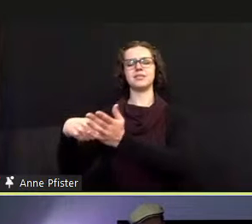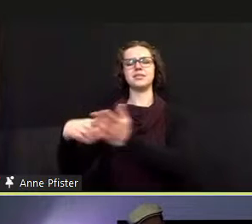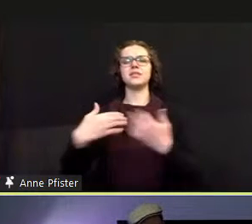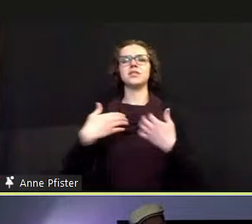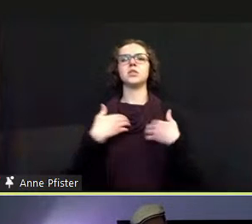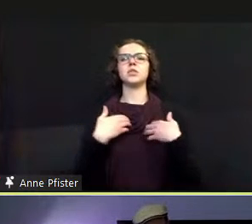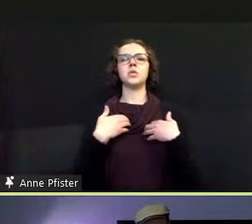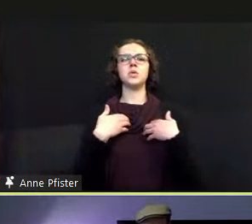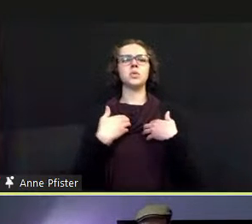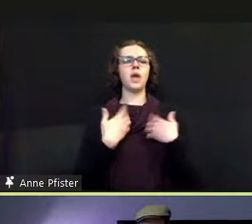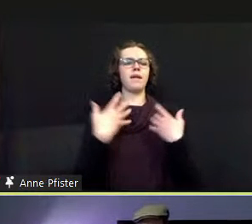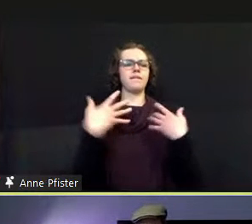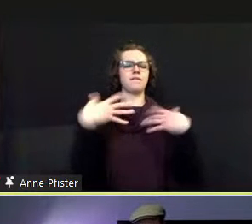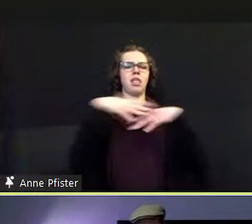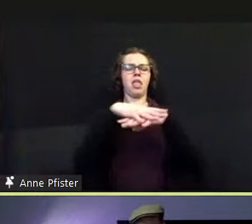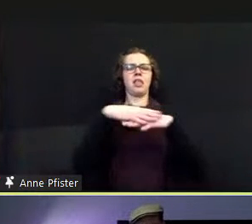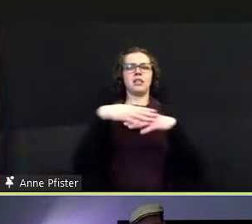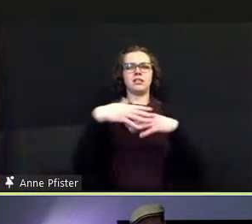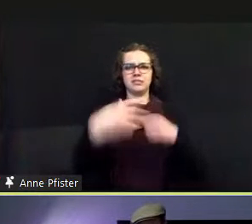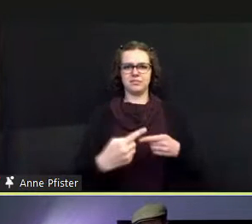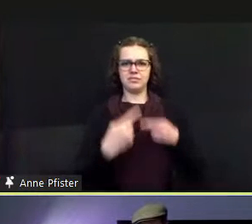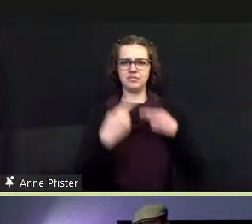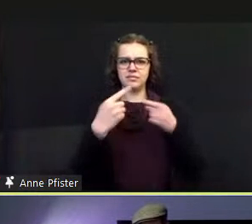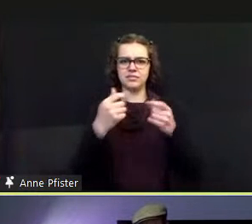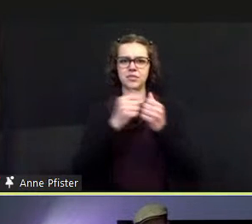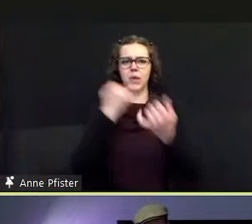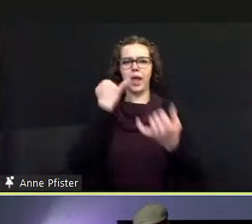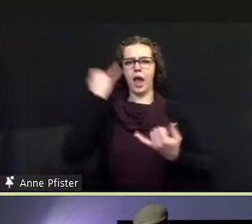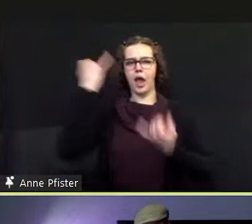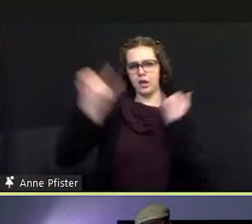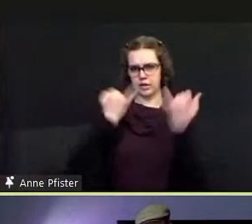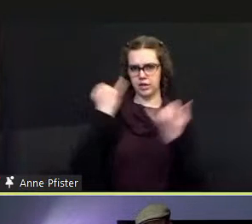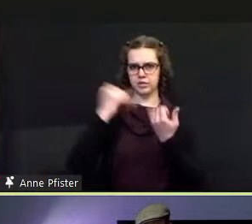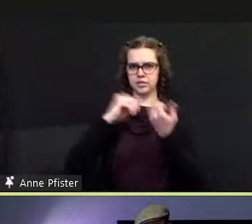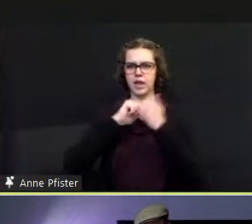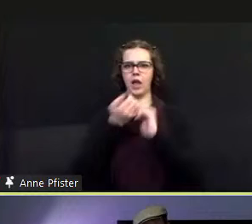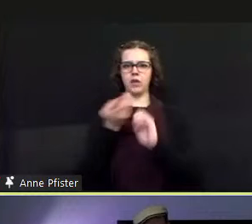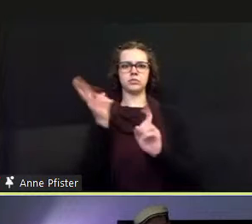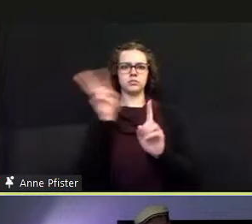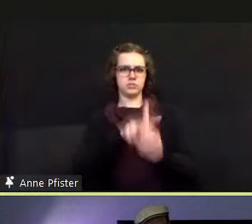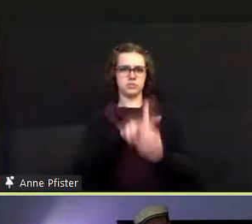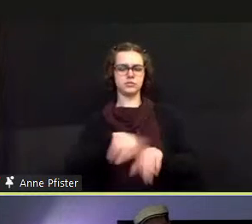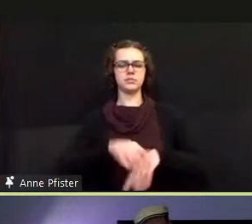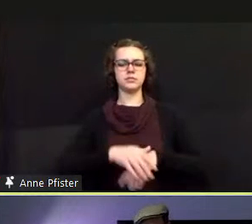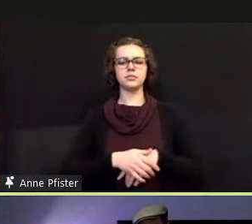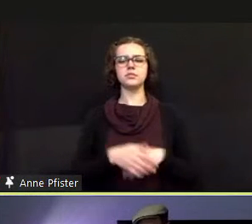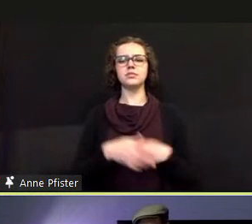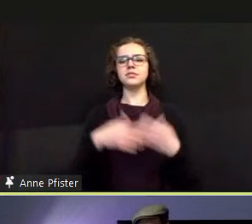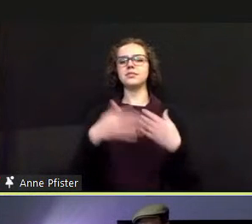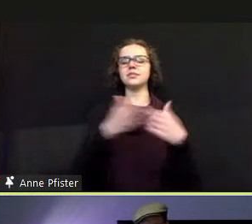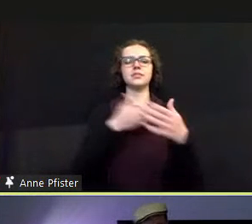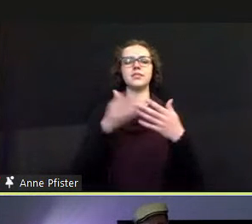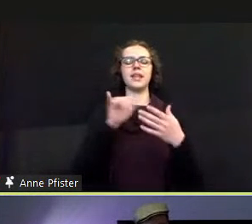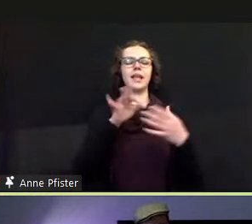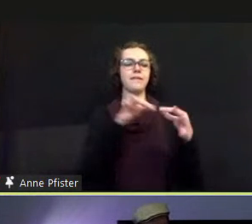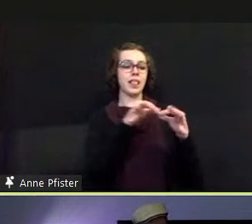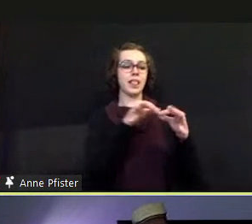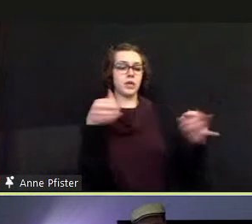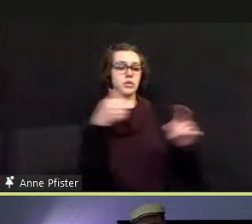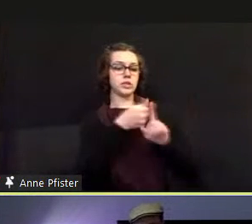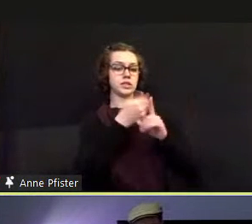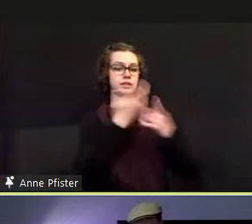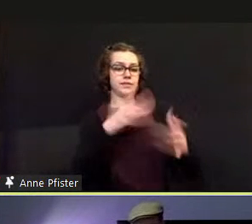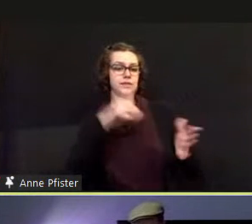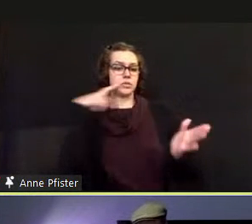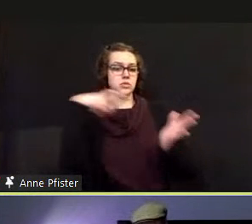sometimes overlapping, with the use of these ideologies. And they are whether the language is being recognized as an